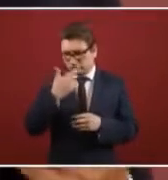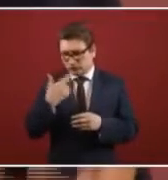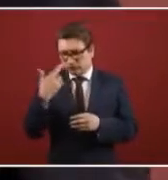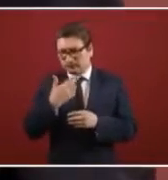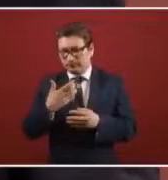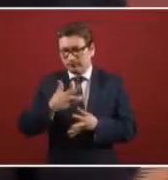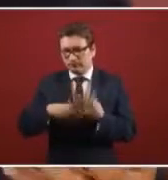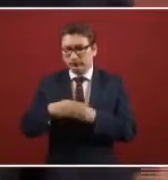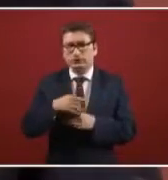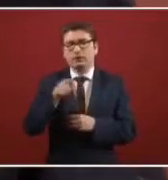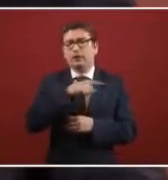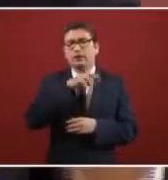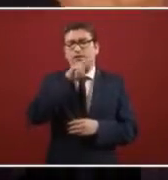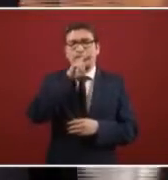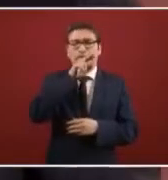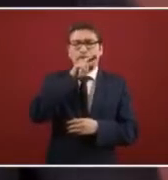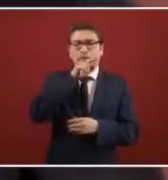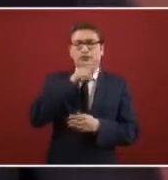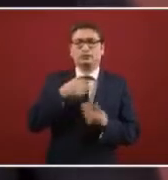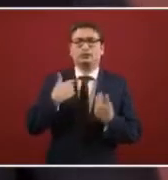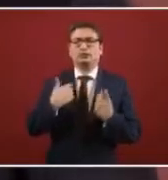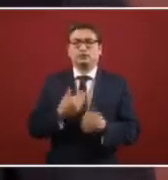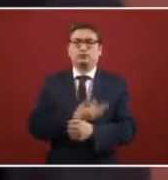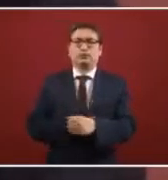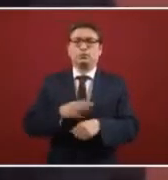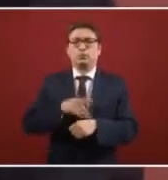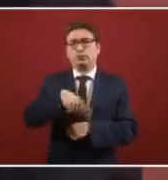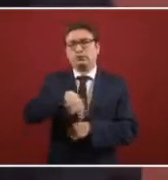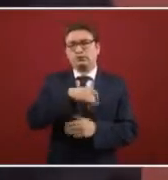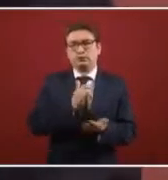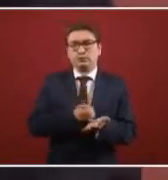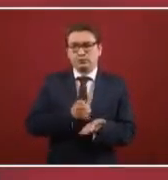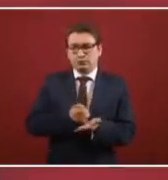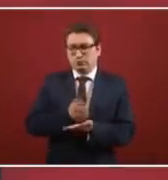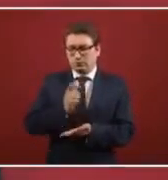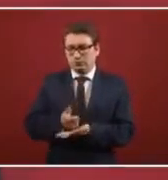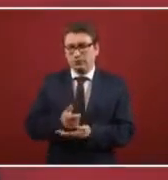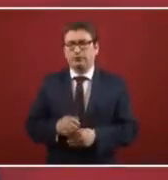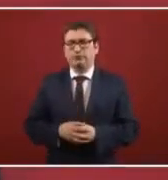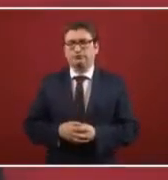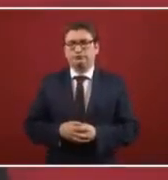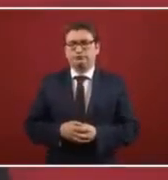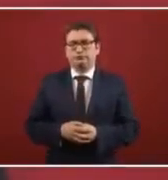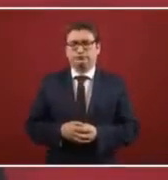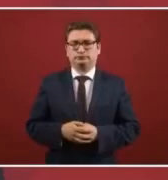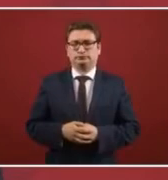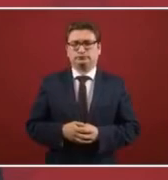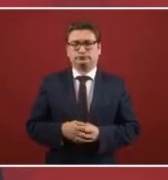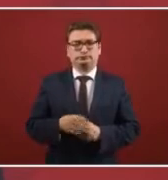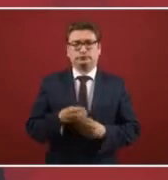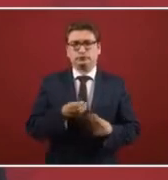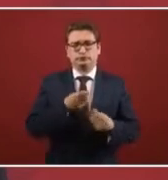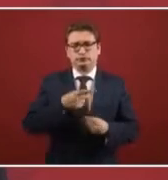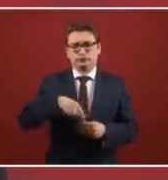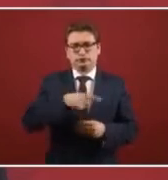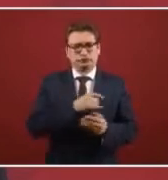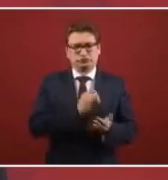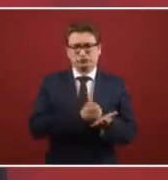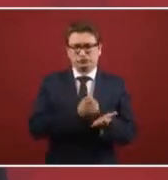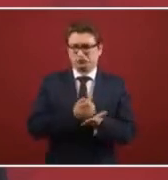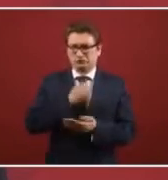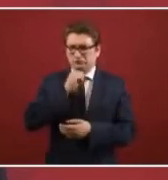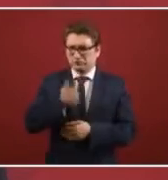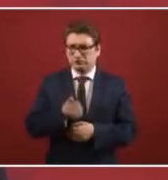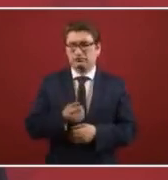preocupaba porque iban a tener que pagar impuestos. because then they were going to have to start paying taxes, those that were not paying taxes.